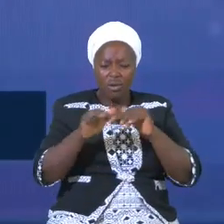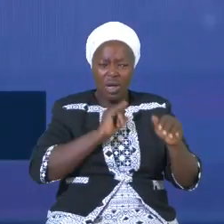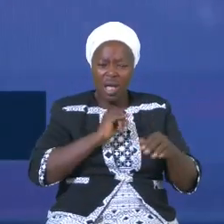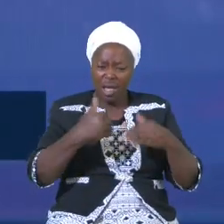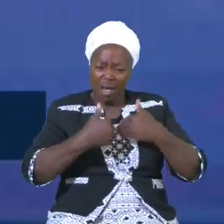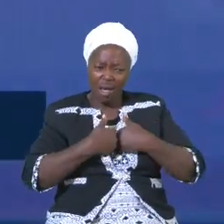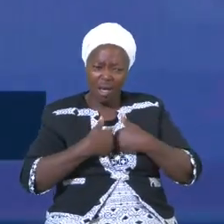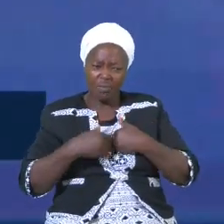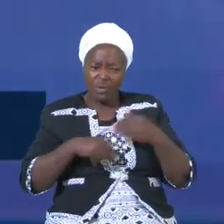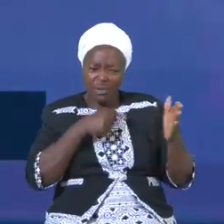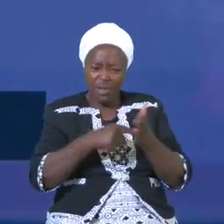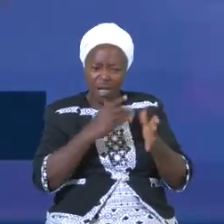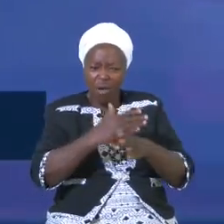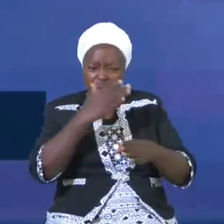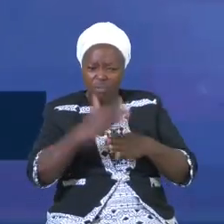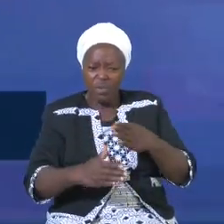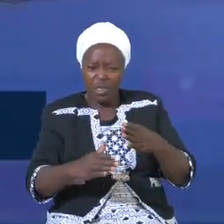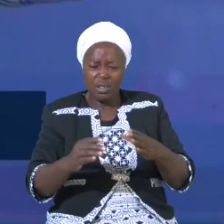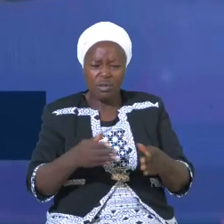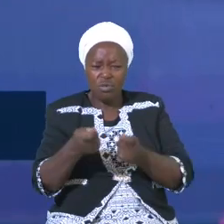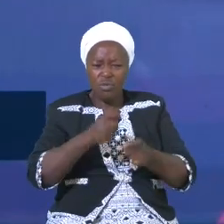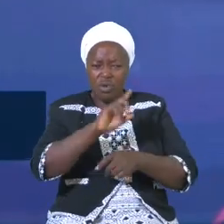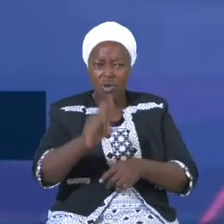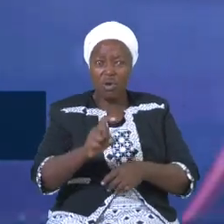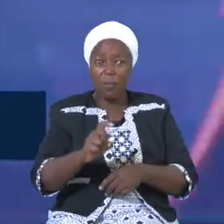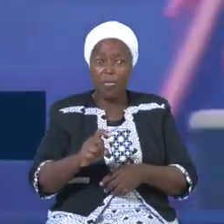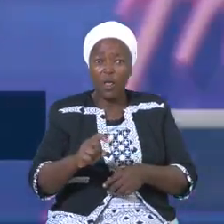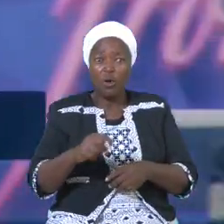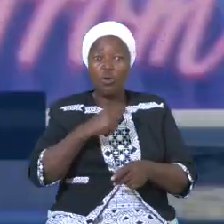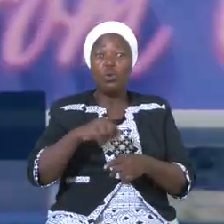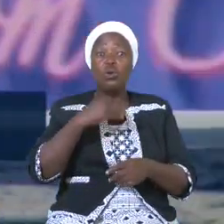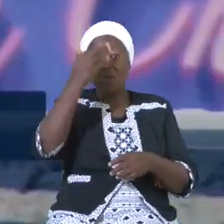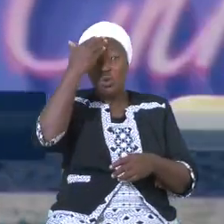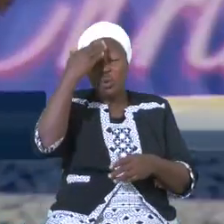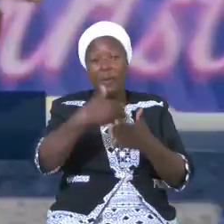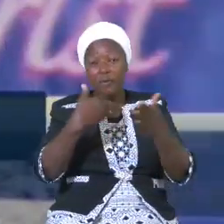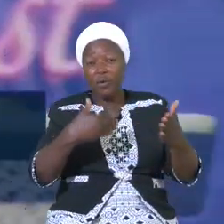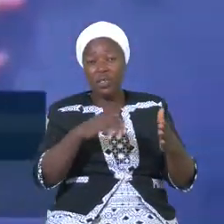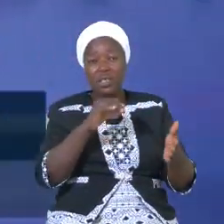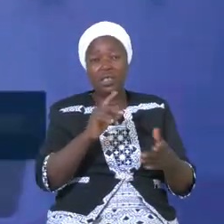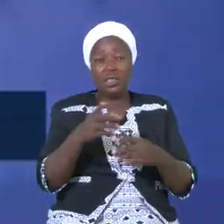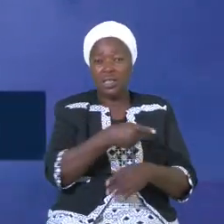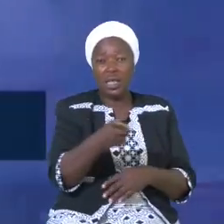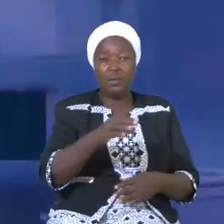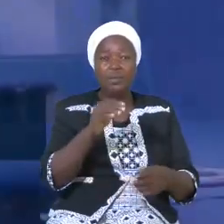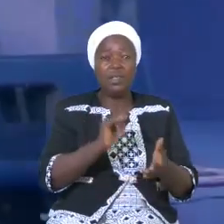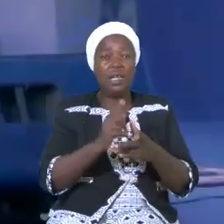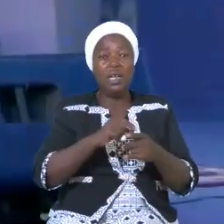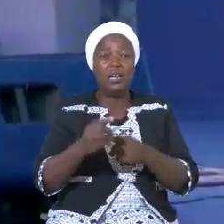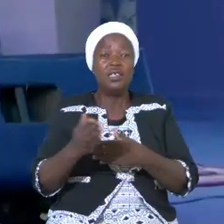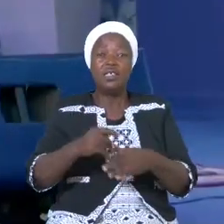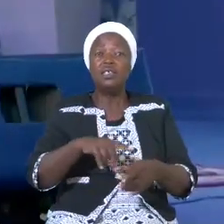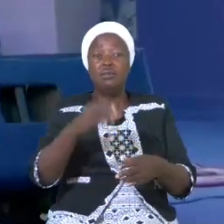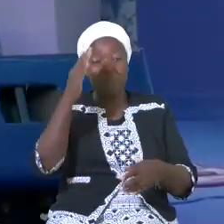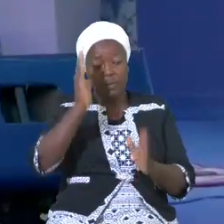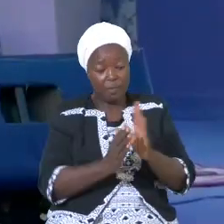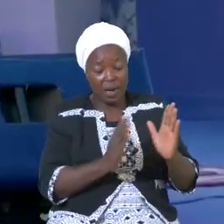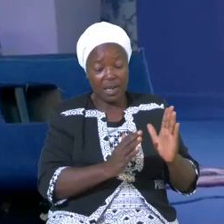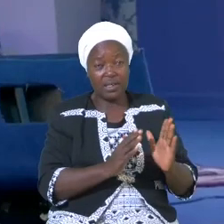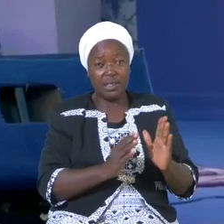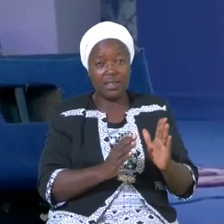complete dominion whom he did for known them he also predestinated to be